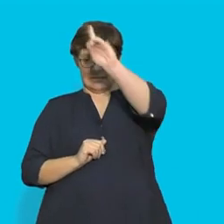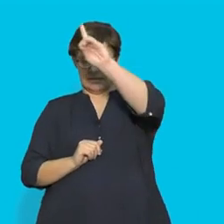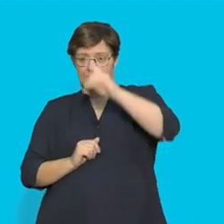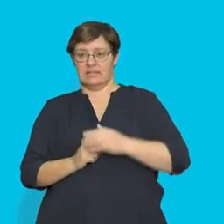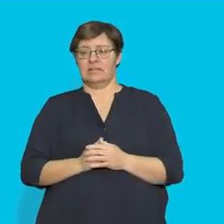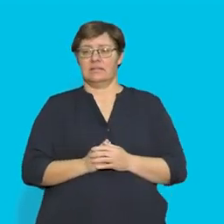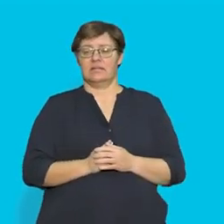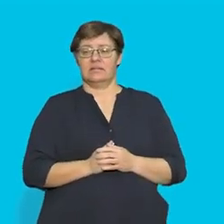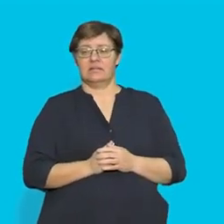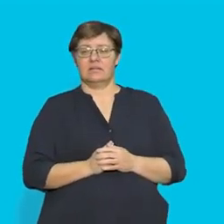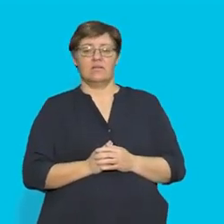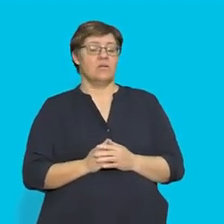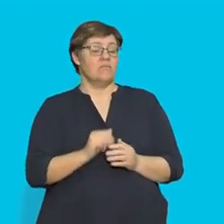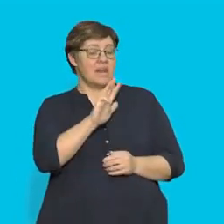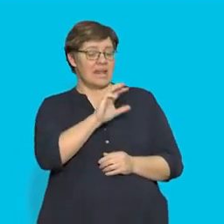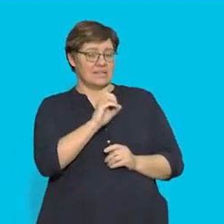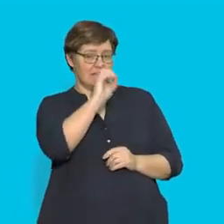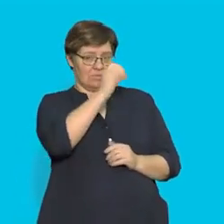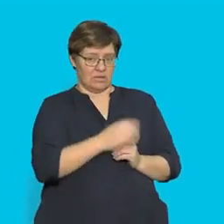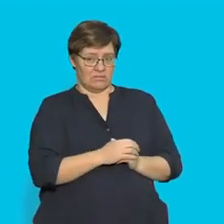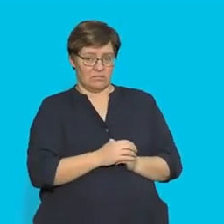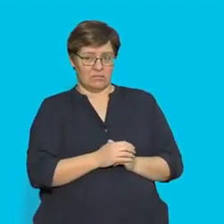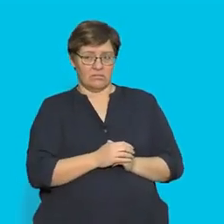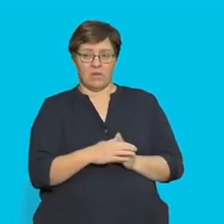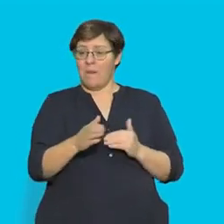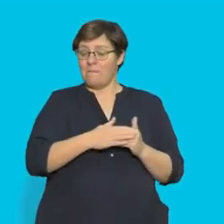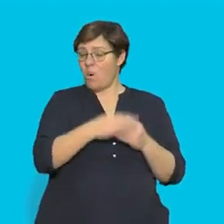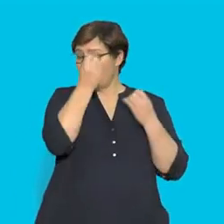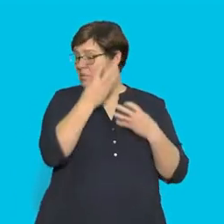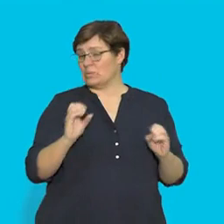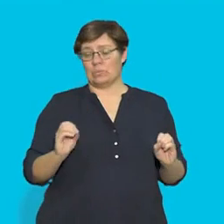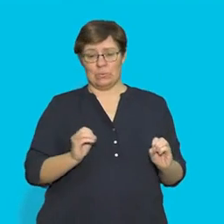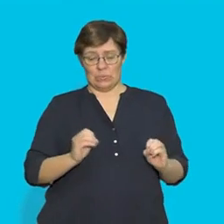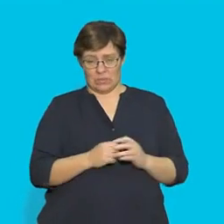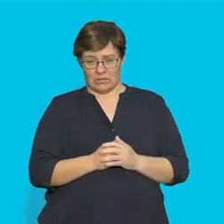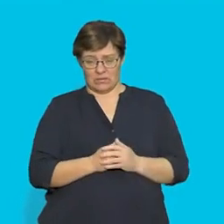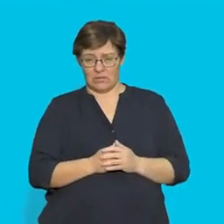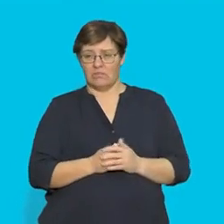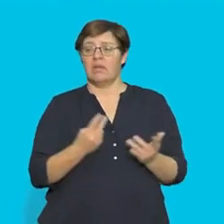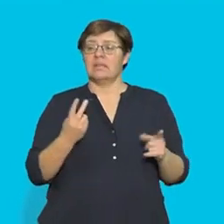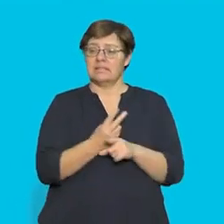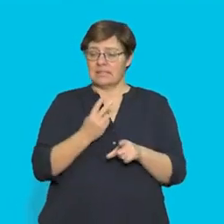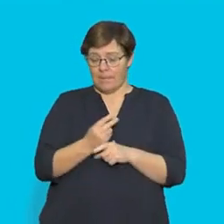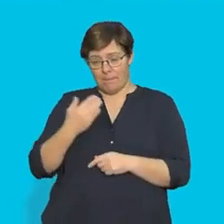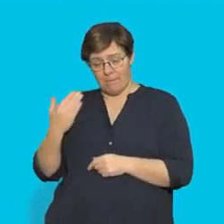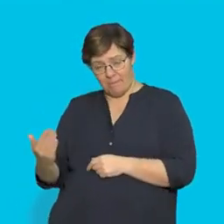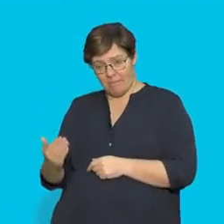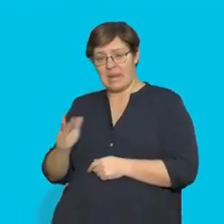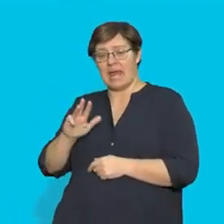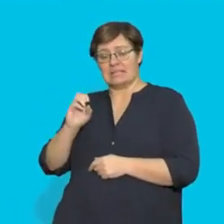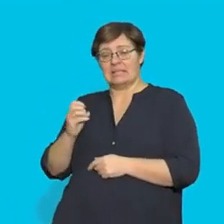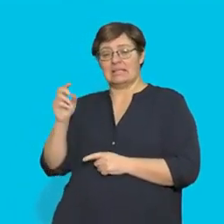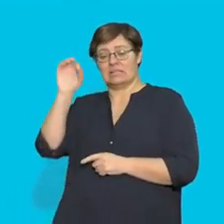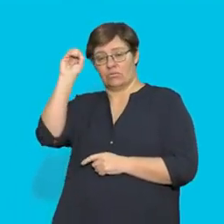A, okay? In fact, we don't have any information about this triangle as it stands. We're probably not going to use it. So we have